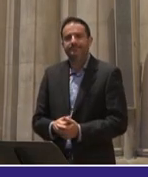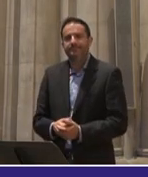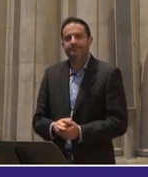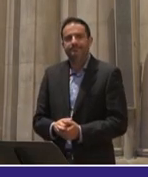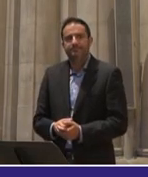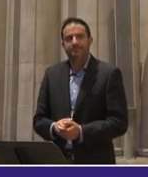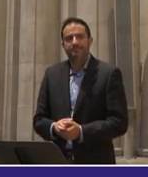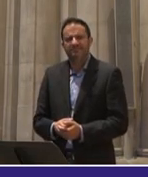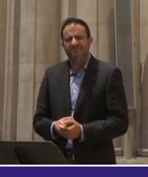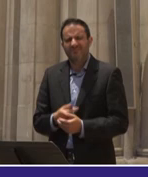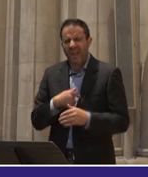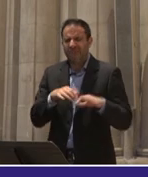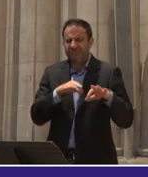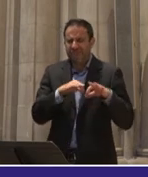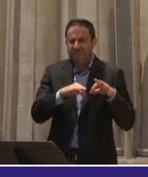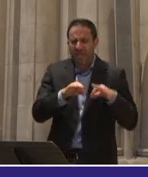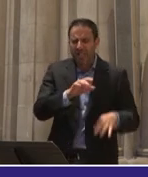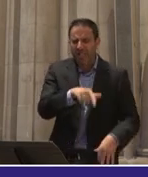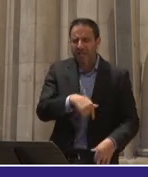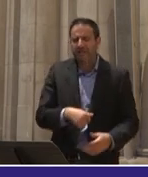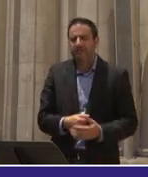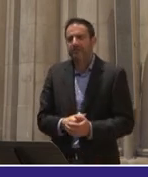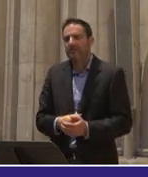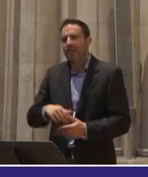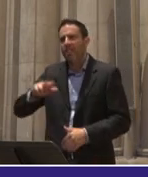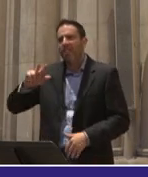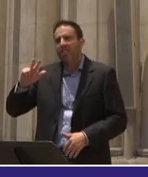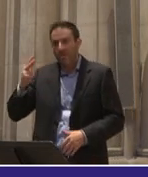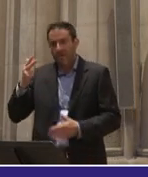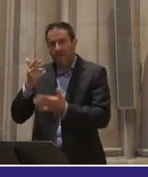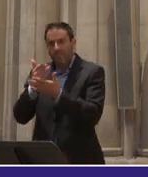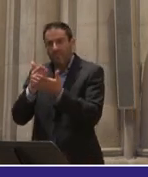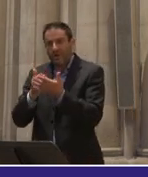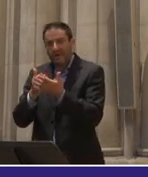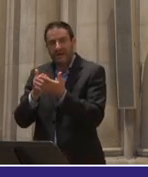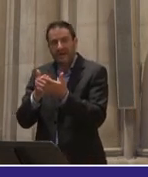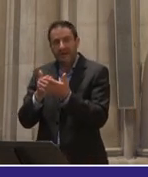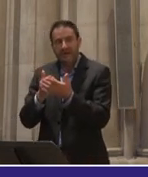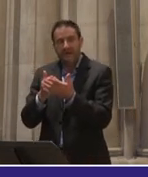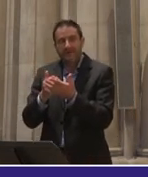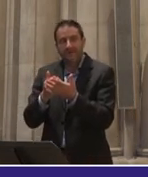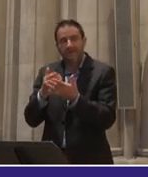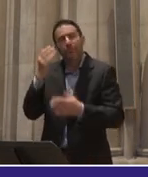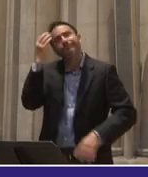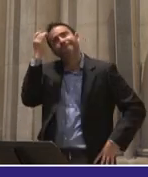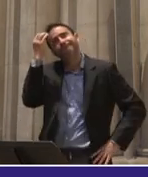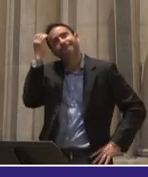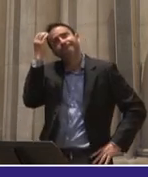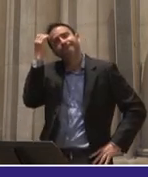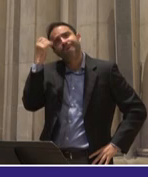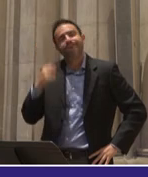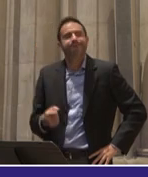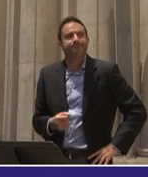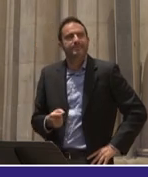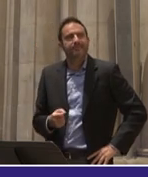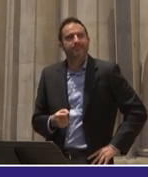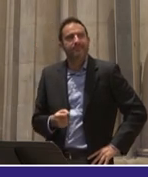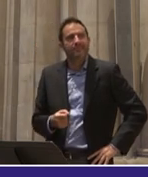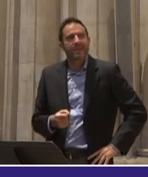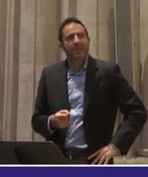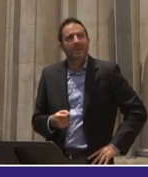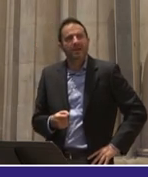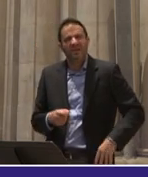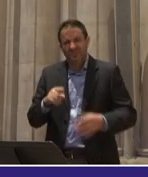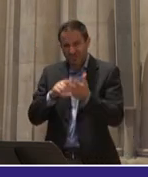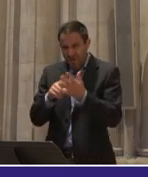More on that in a moment. And the third aspect now, the third and last, I invite you to consider is what you